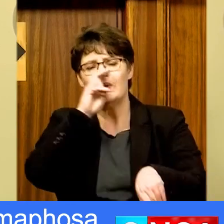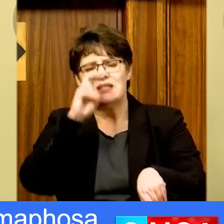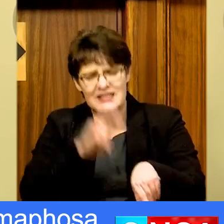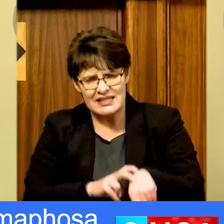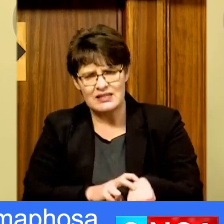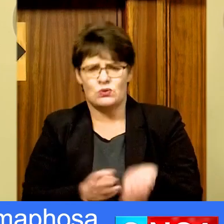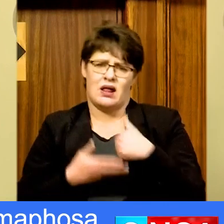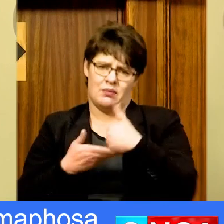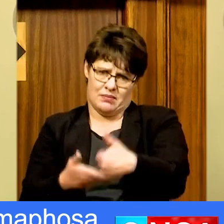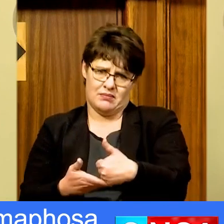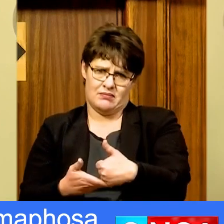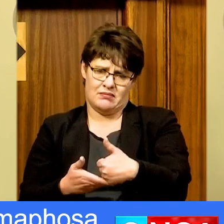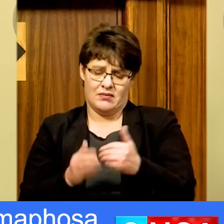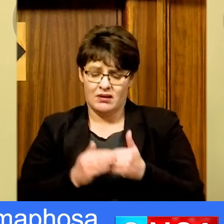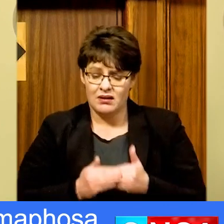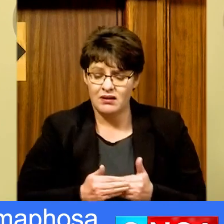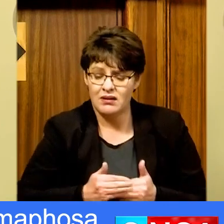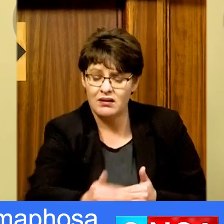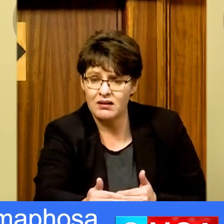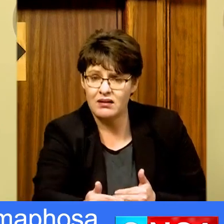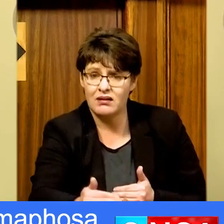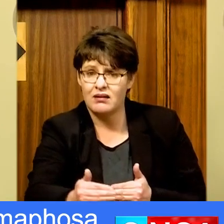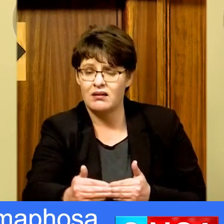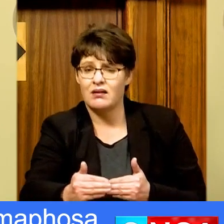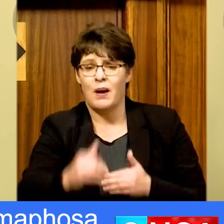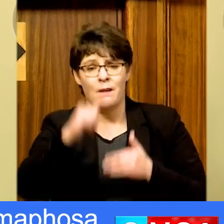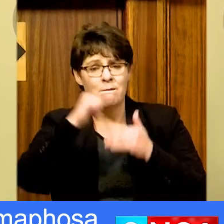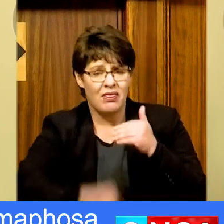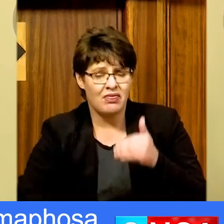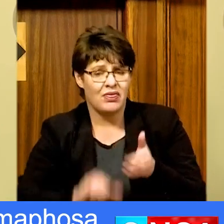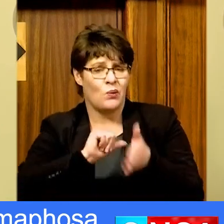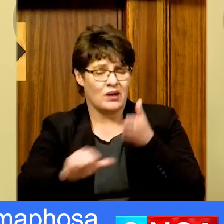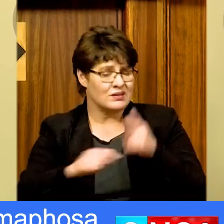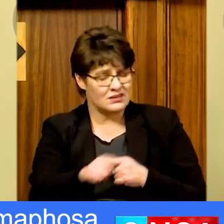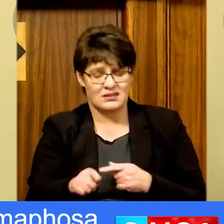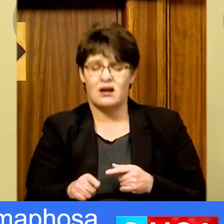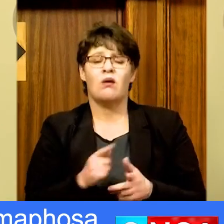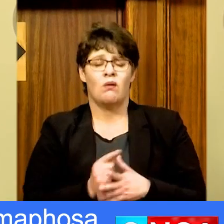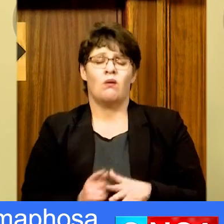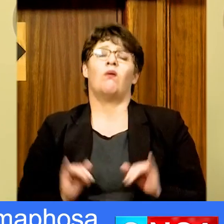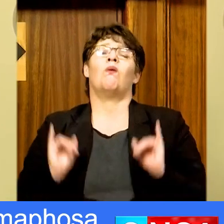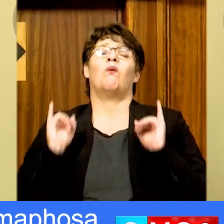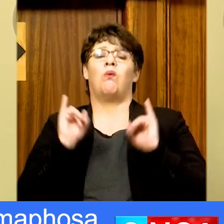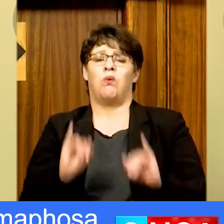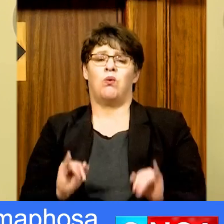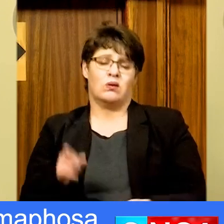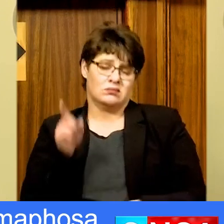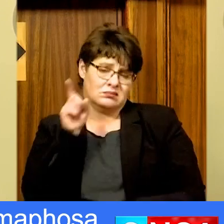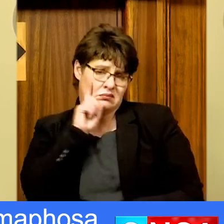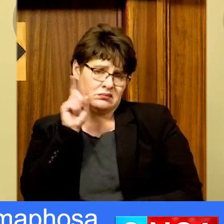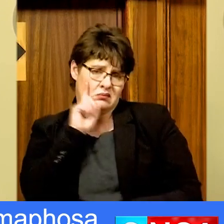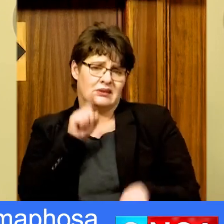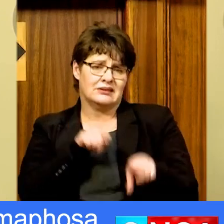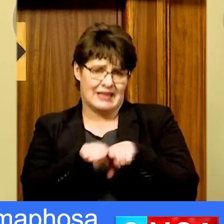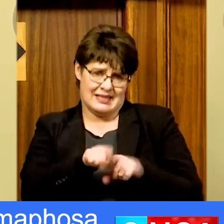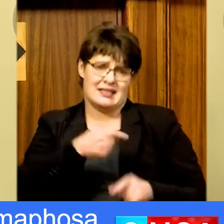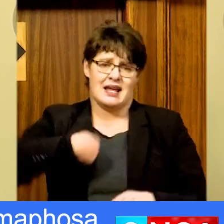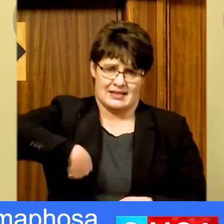the weeks, and the months to come will present some of the greatest tests of our